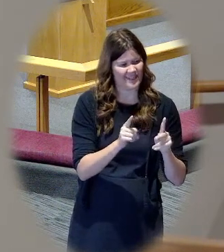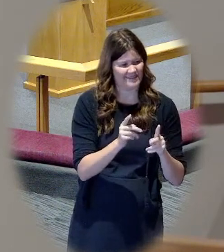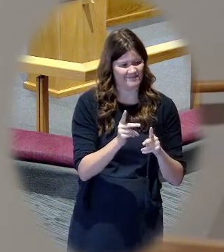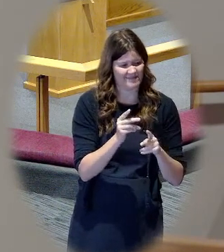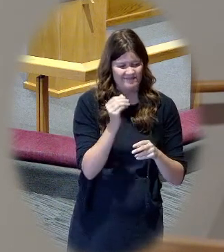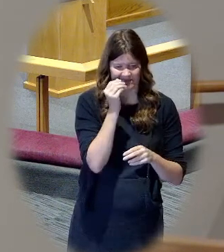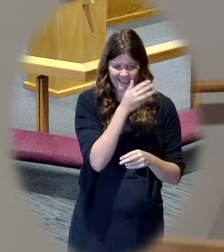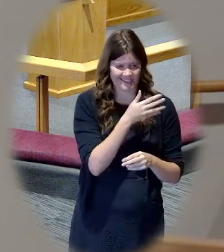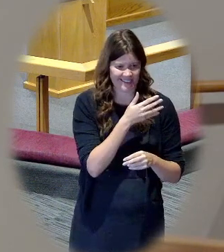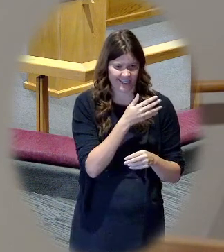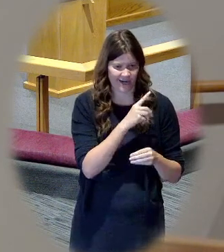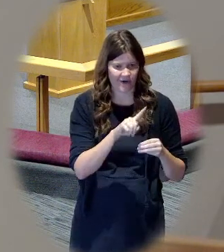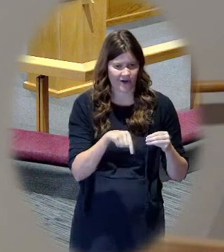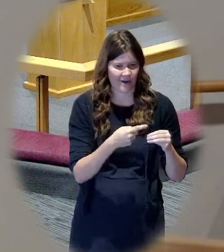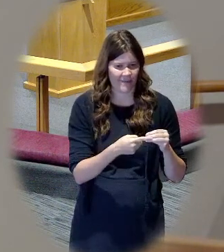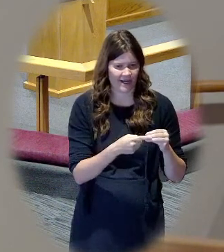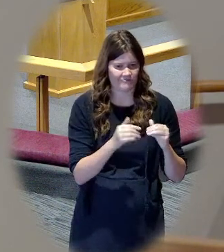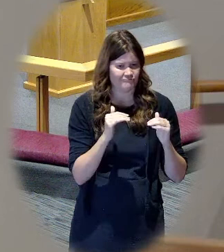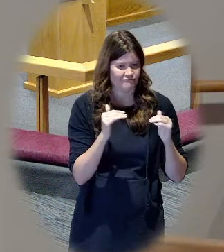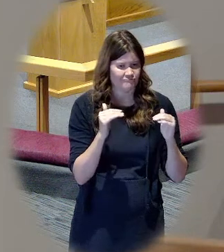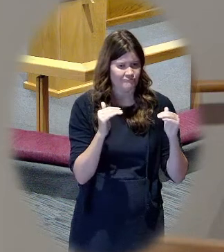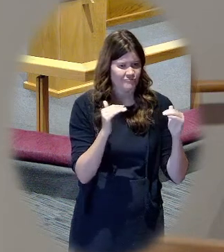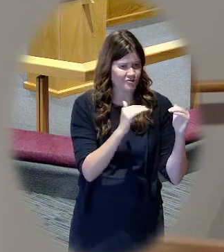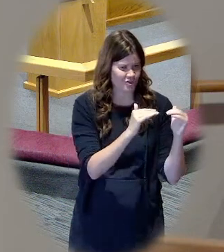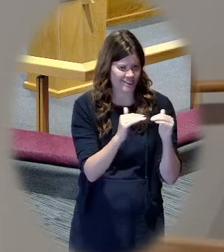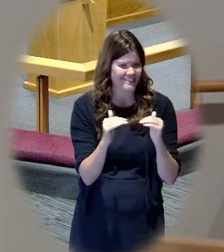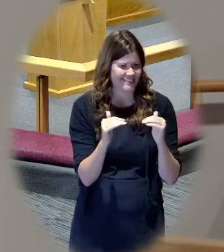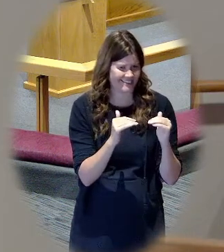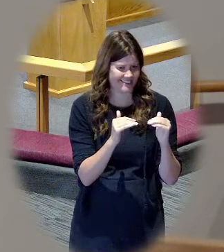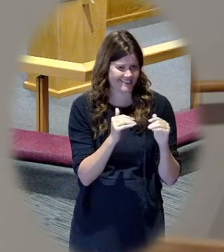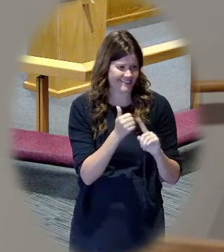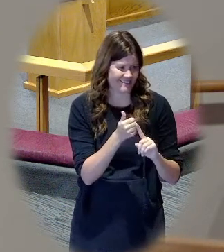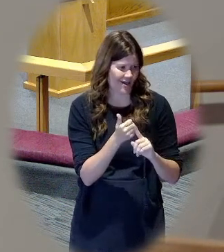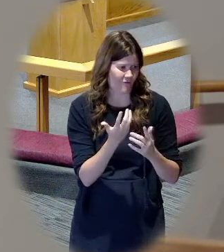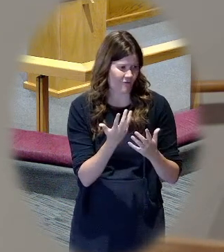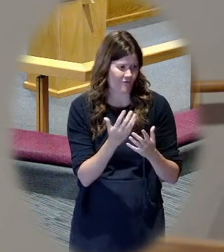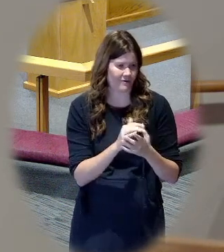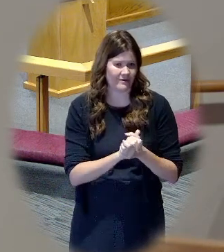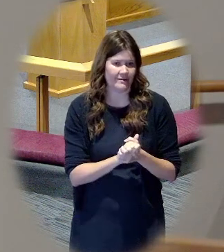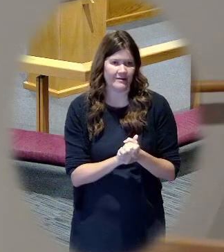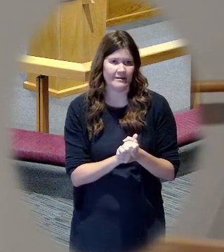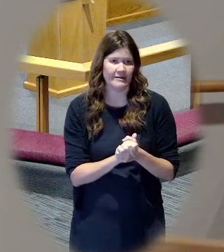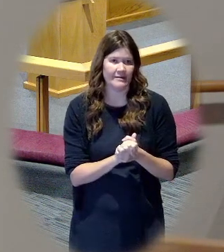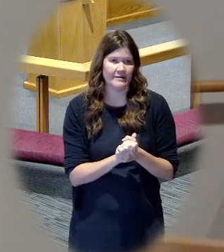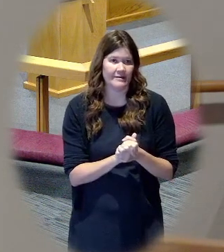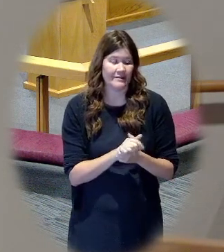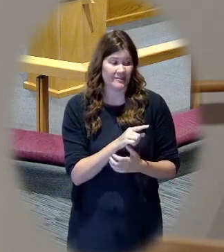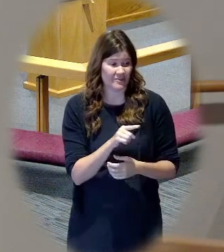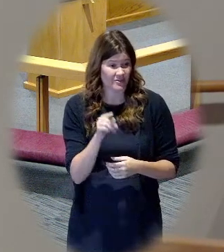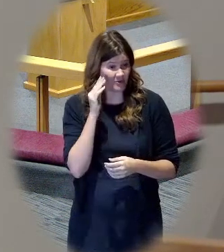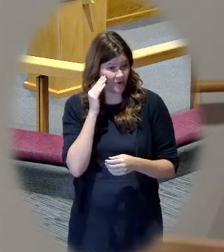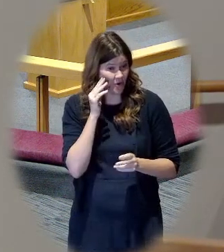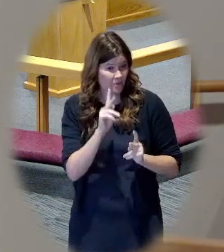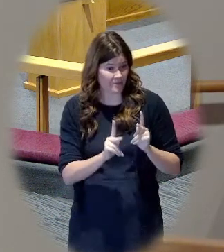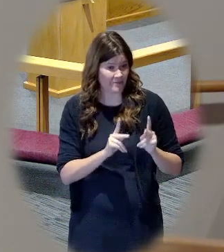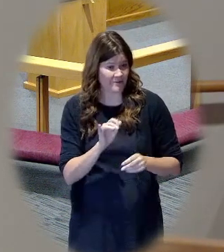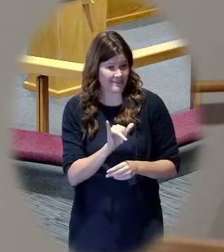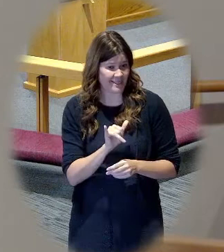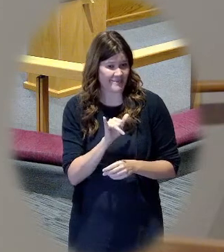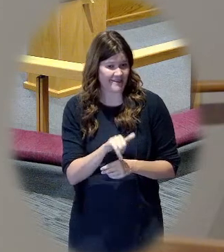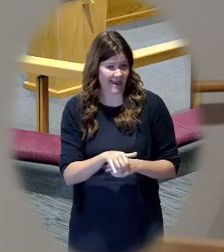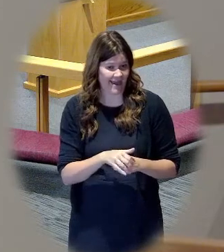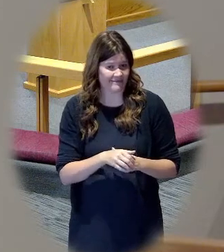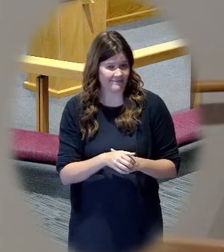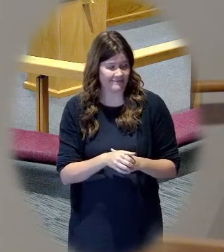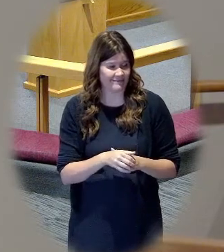about justice. Have you ever known any of those people or heard of any